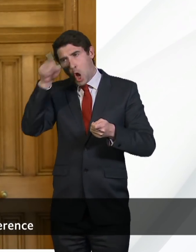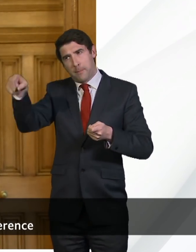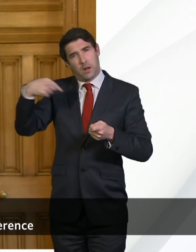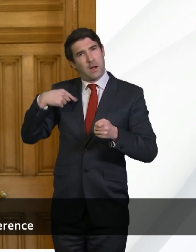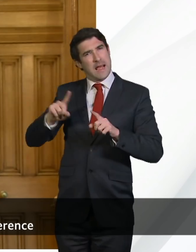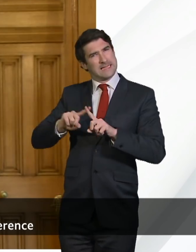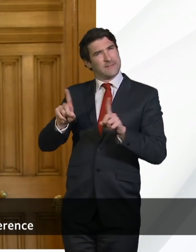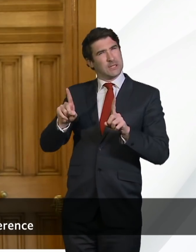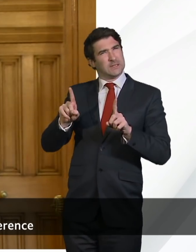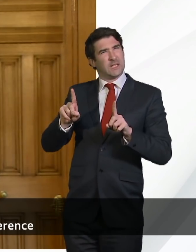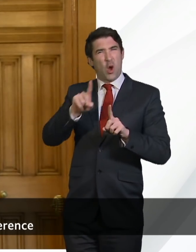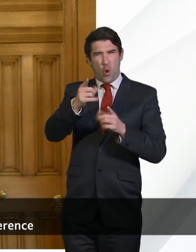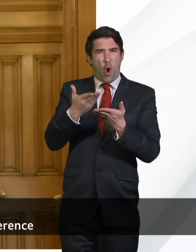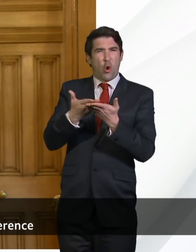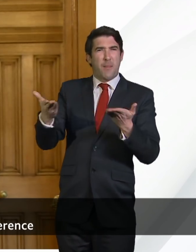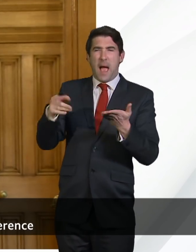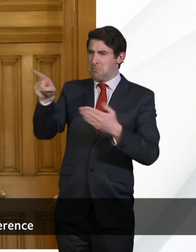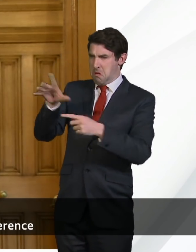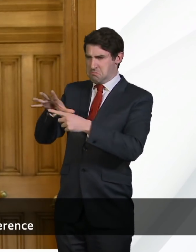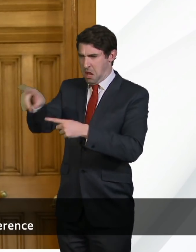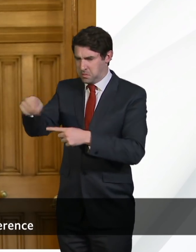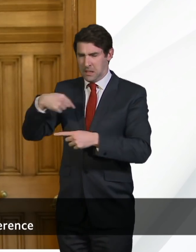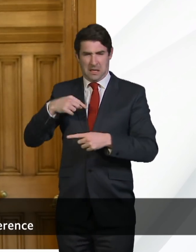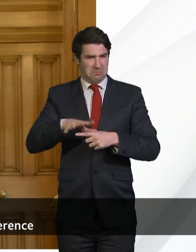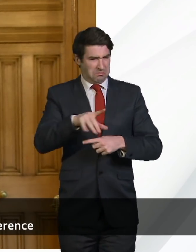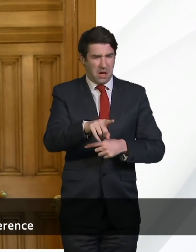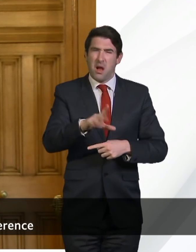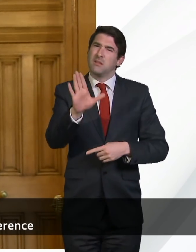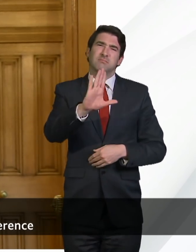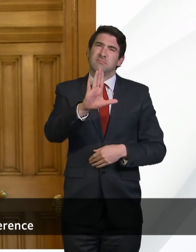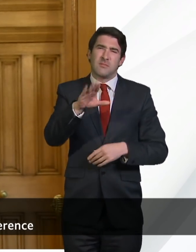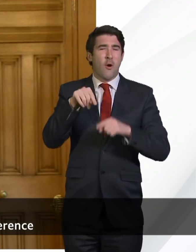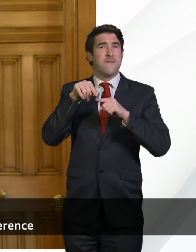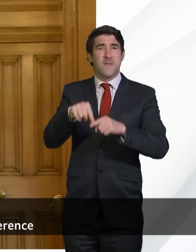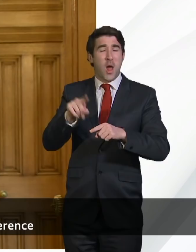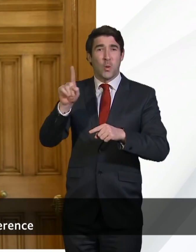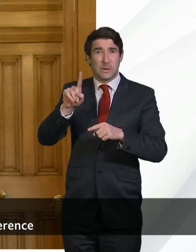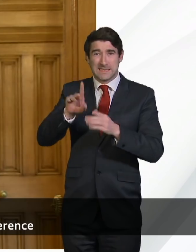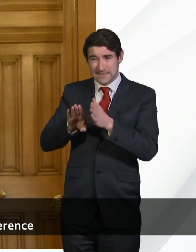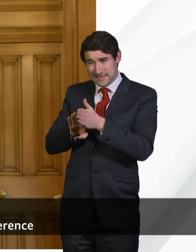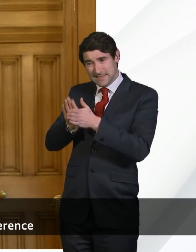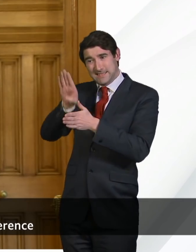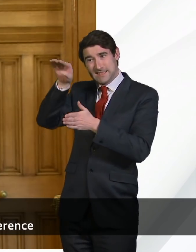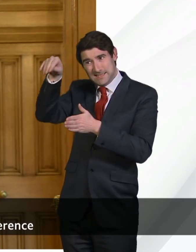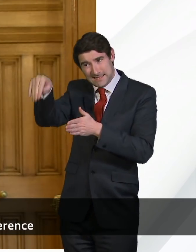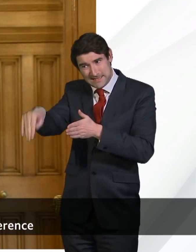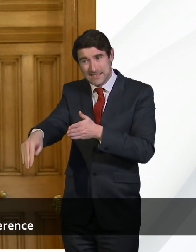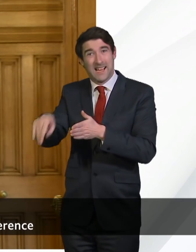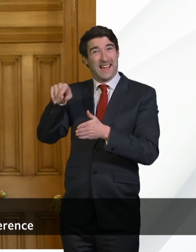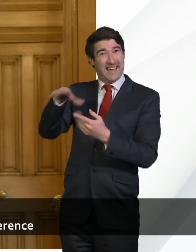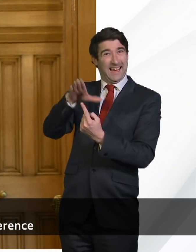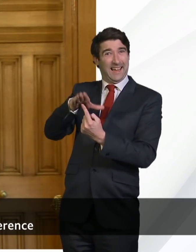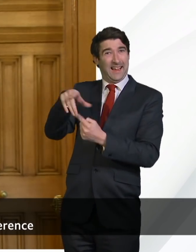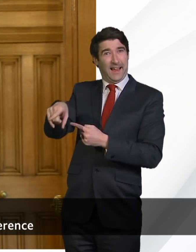so I'm not sure that the direct analysis works, but what we will do is continue to be followed by the evidence and the science, and as we've always said, and as